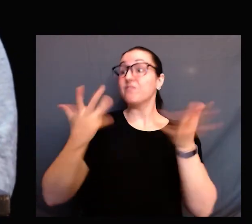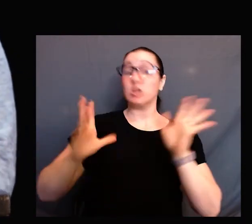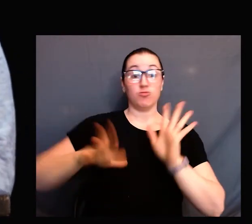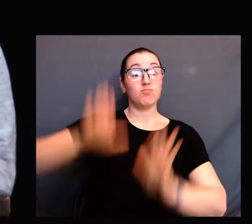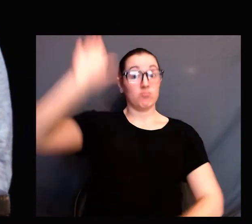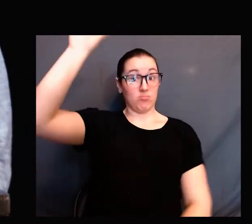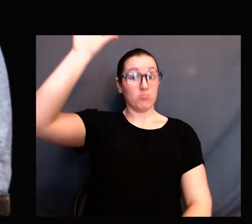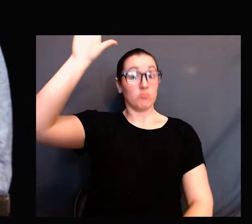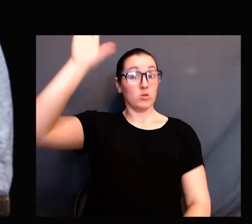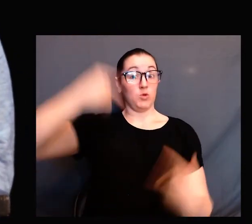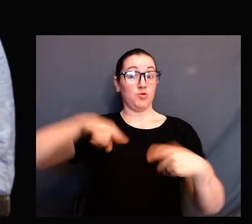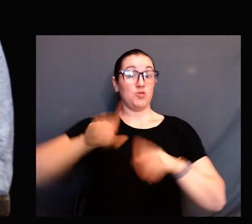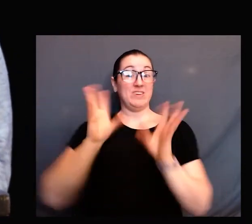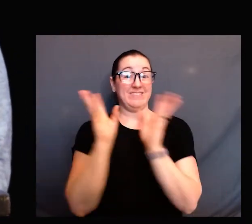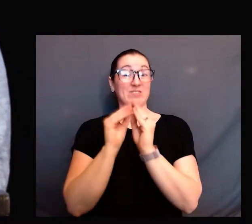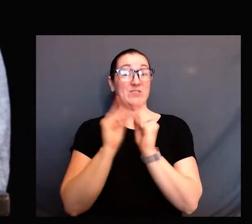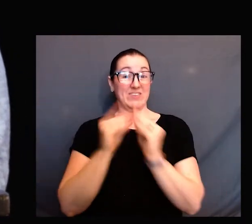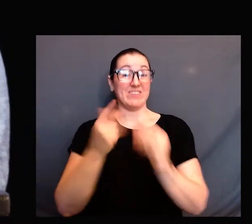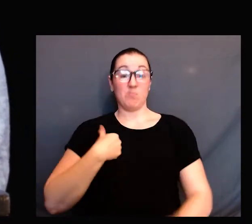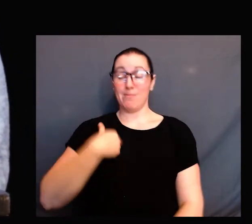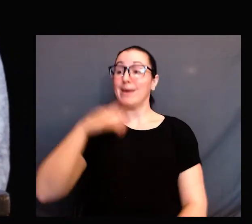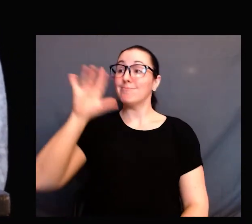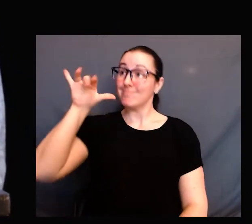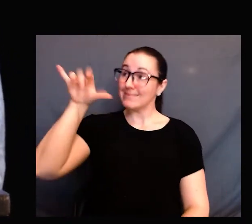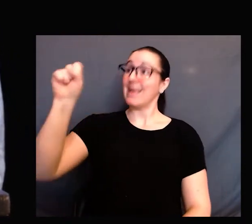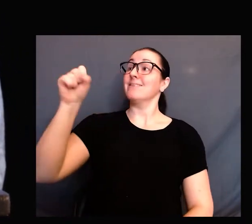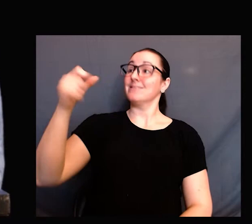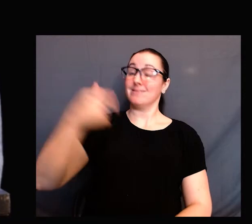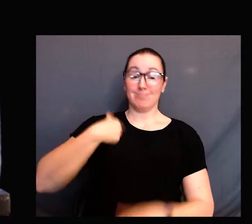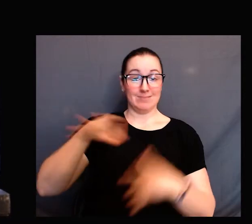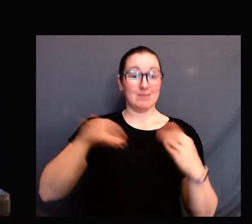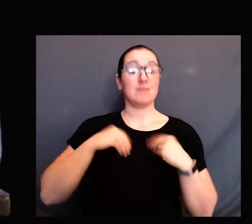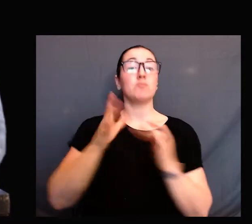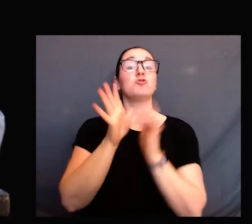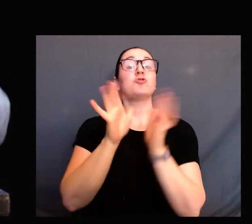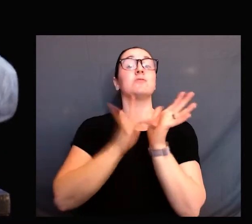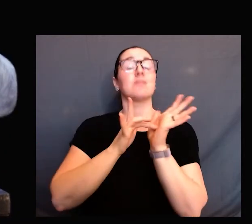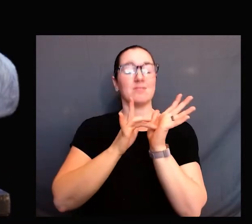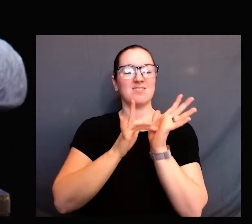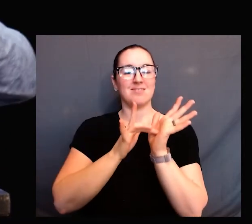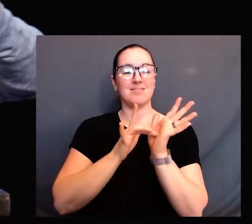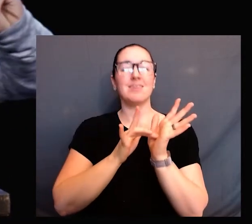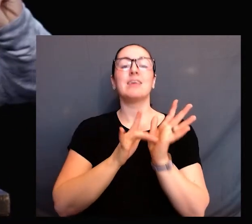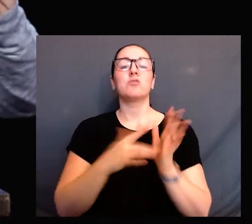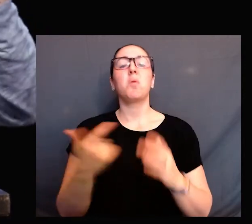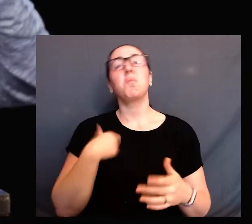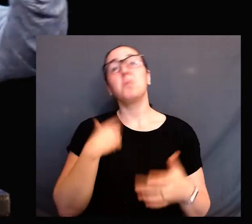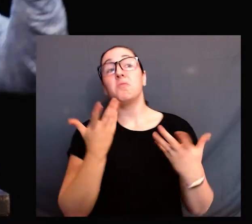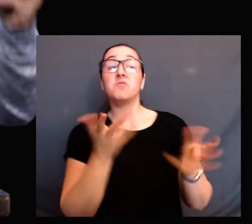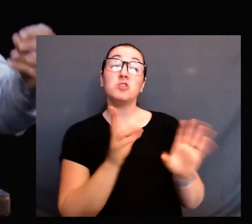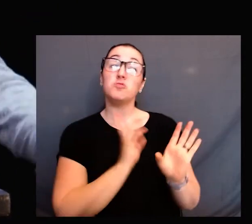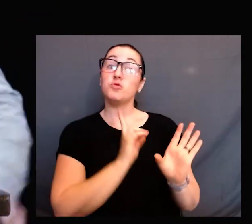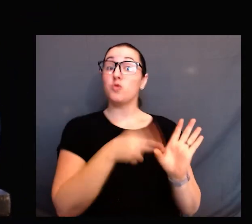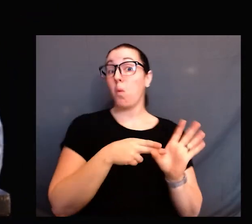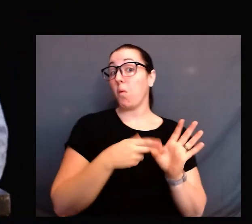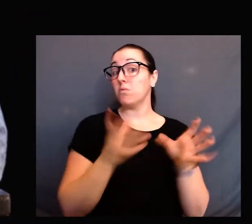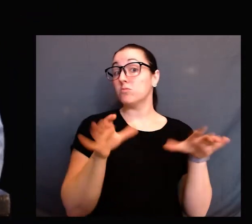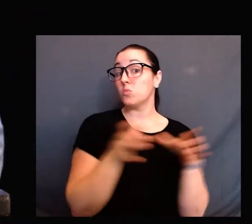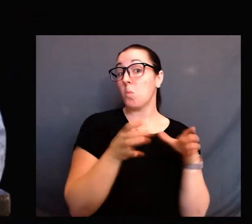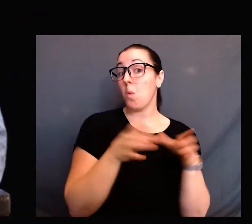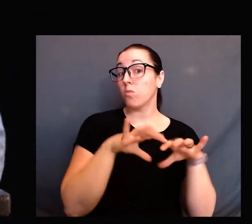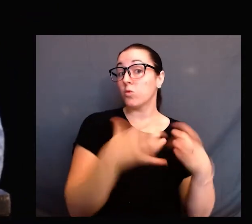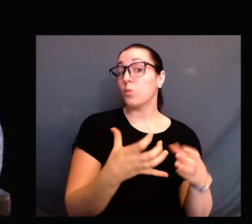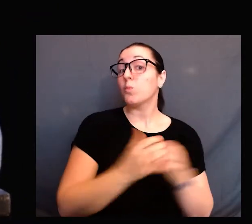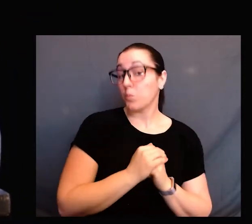I raised my hand in service and I said yes to Jesus part. This is the I joined a small